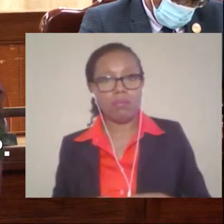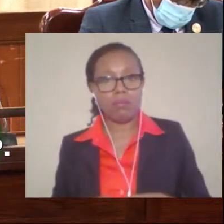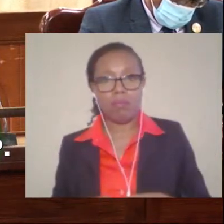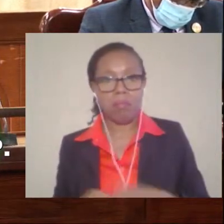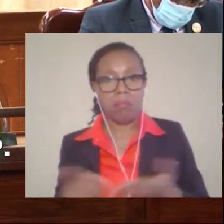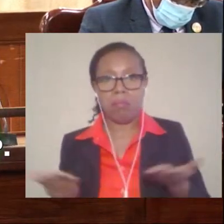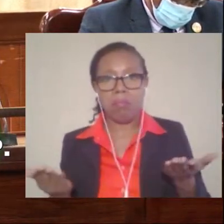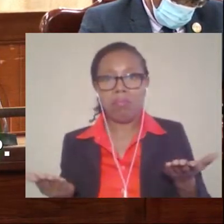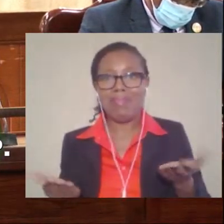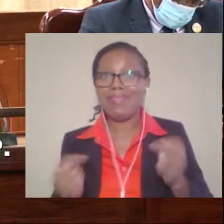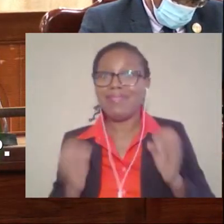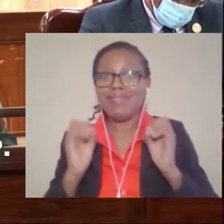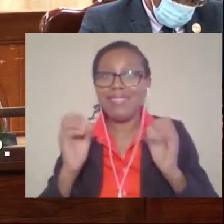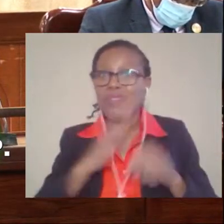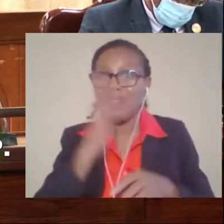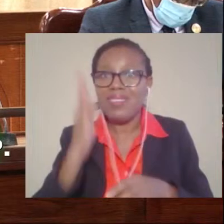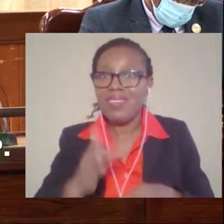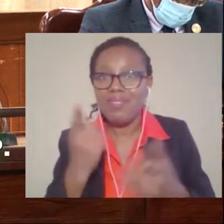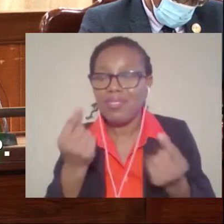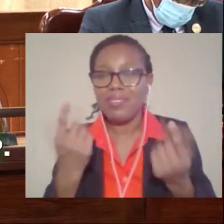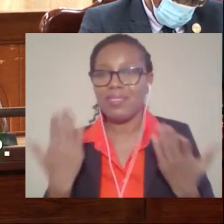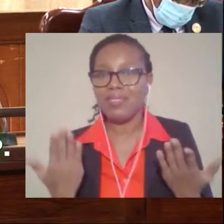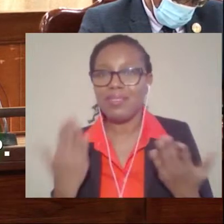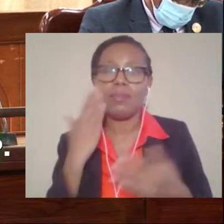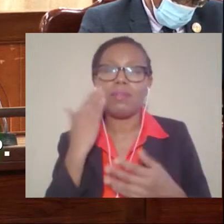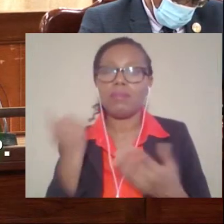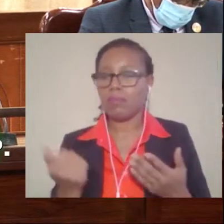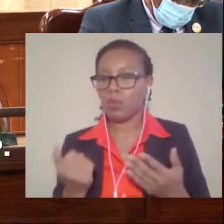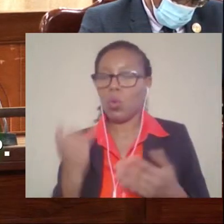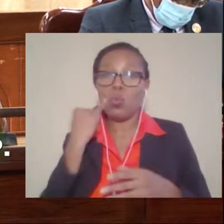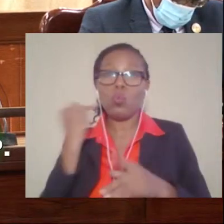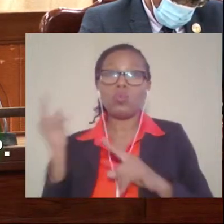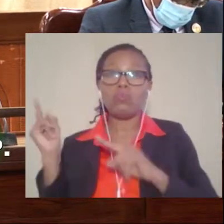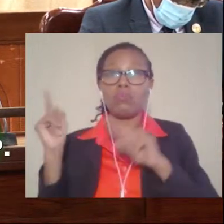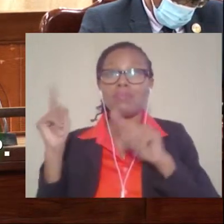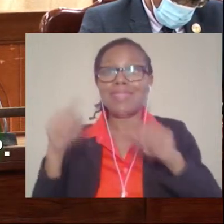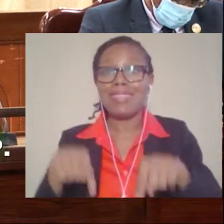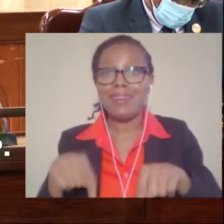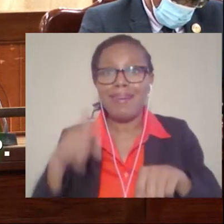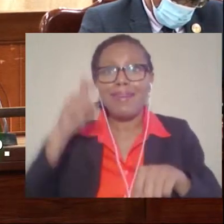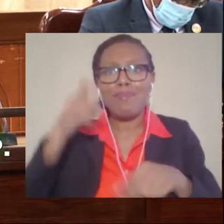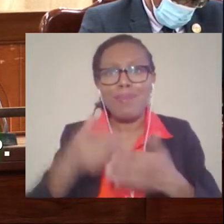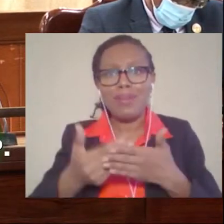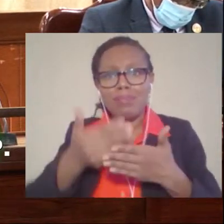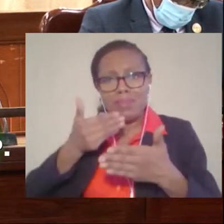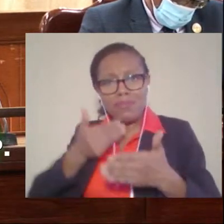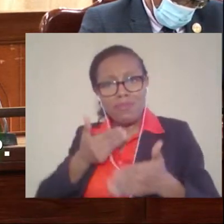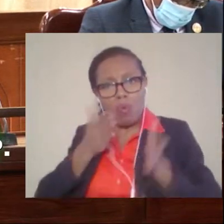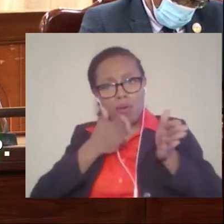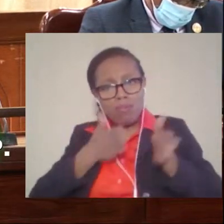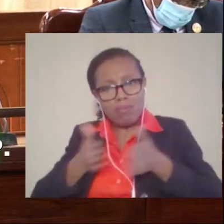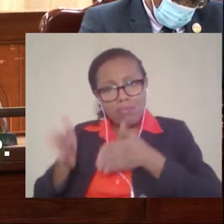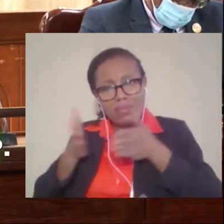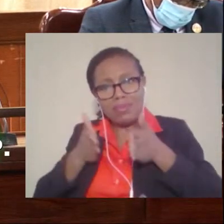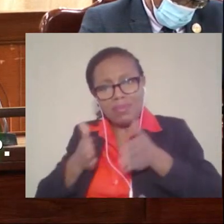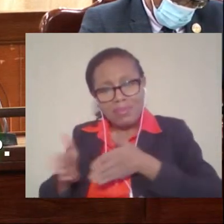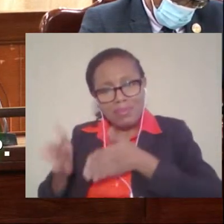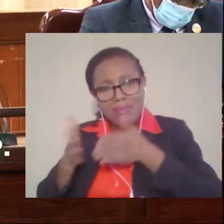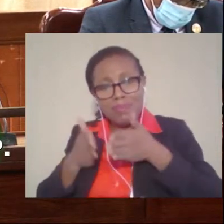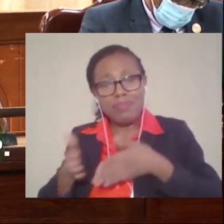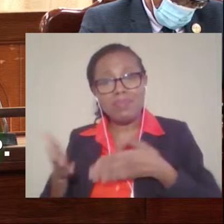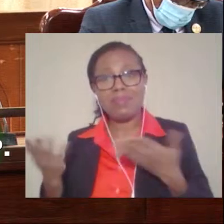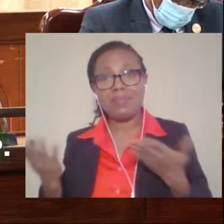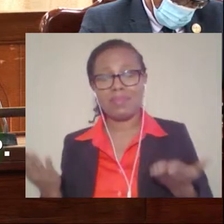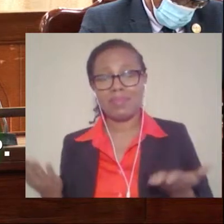Because you have to prepare for when you come. And you can't come in a situation of high unemployment in